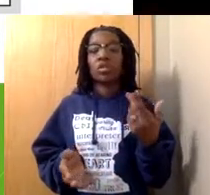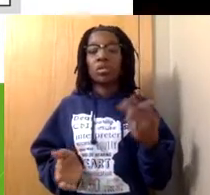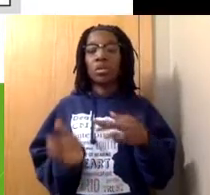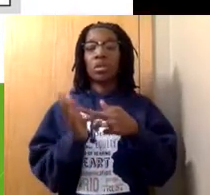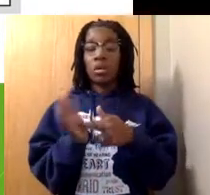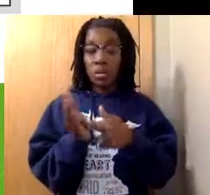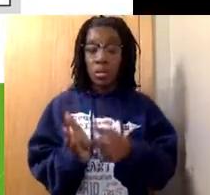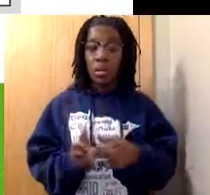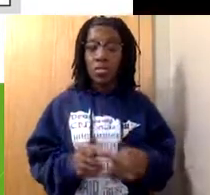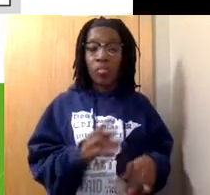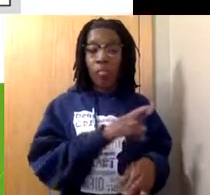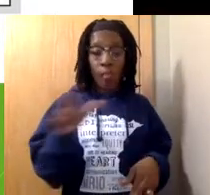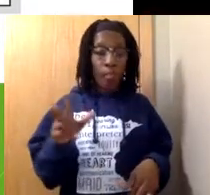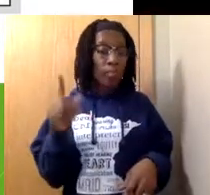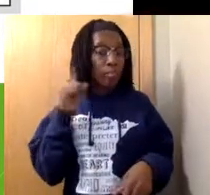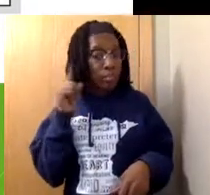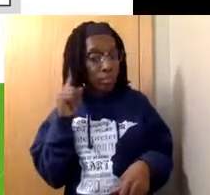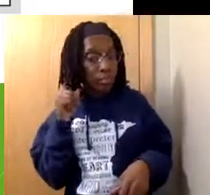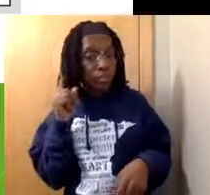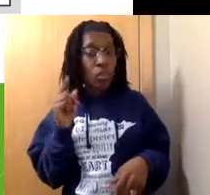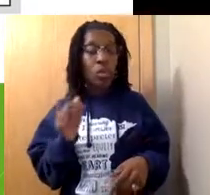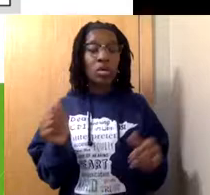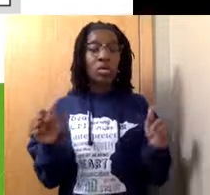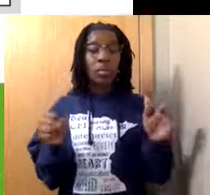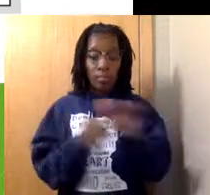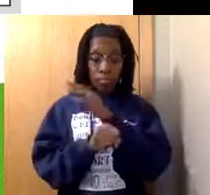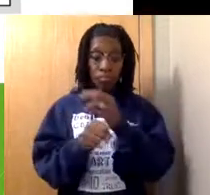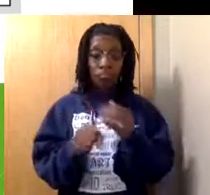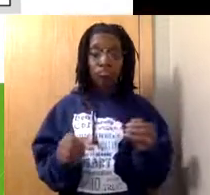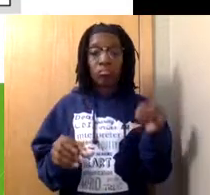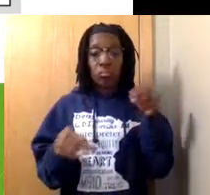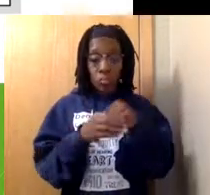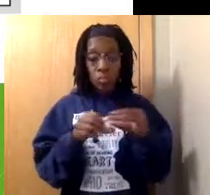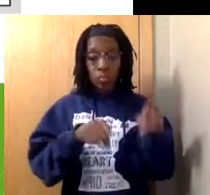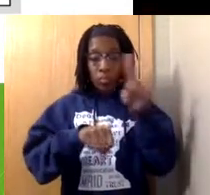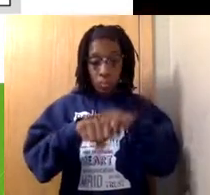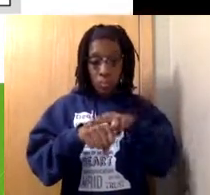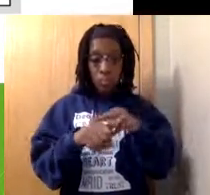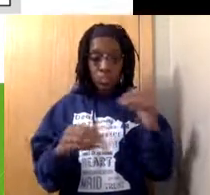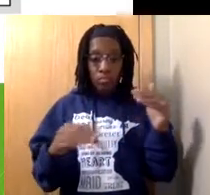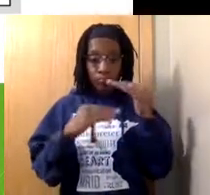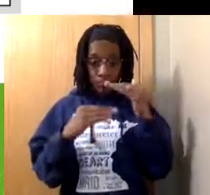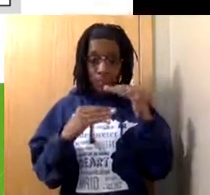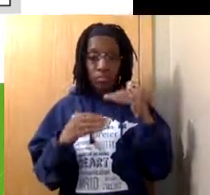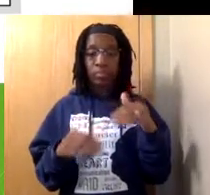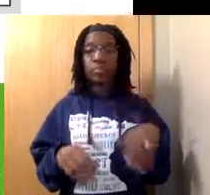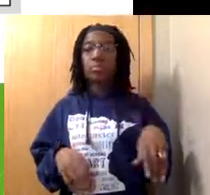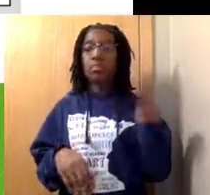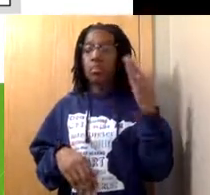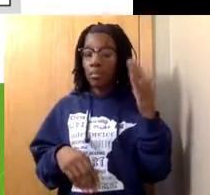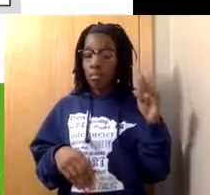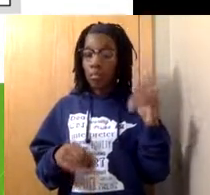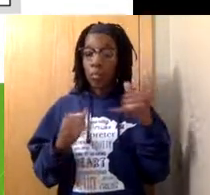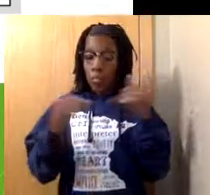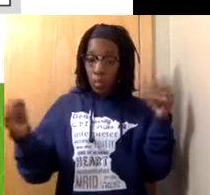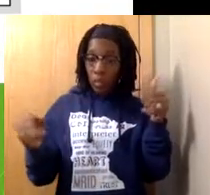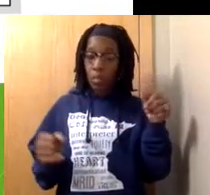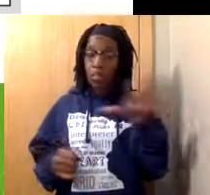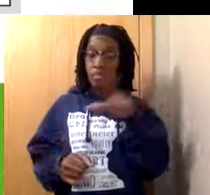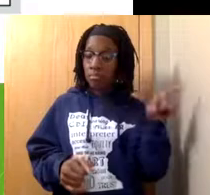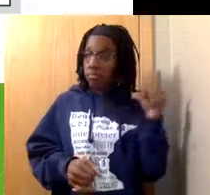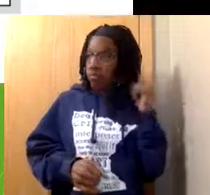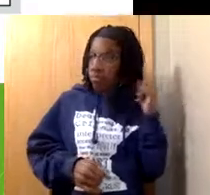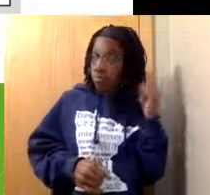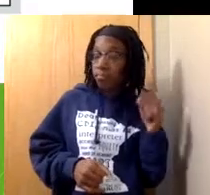ear, which is mostly within normal limits. And the blue line, which is the left ear, it has a mild